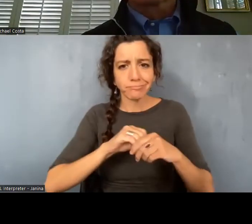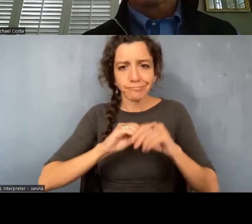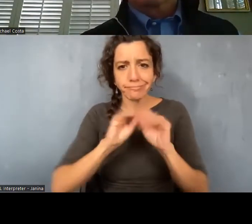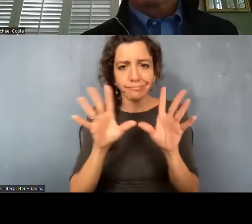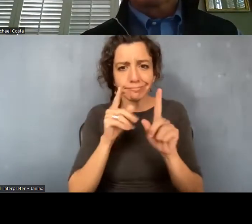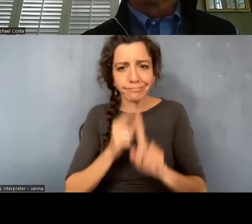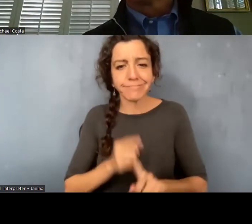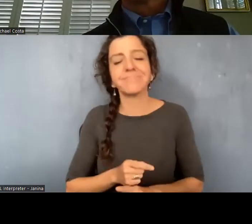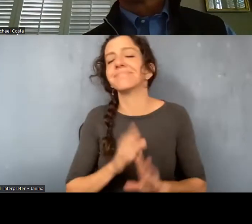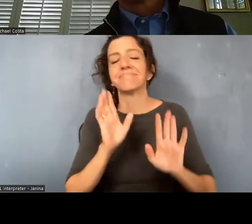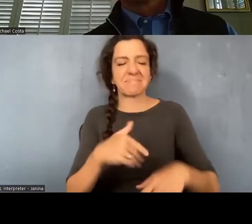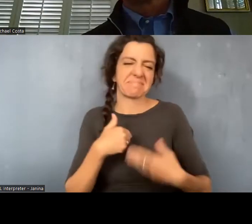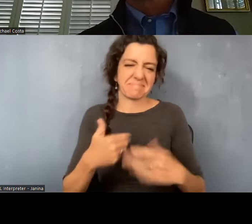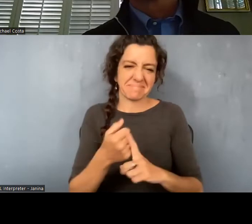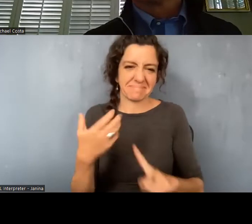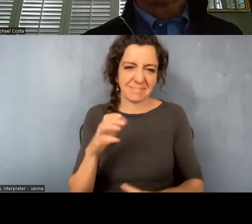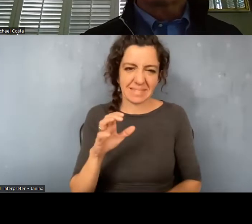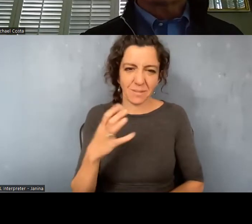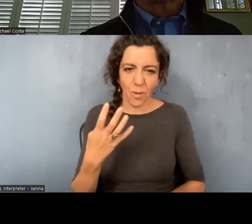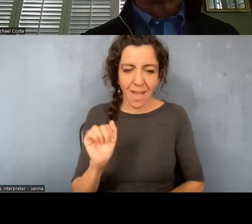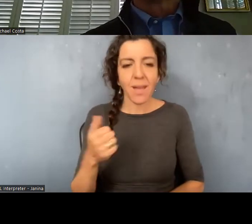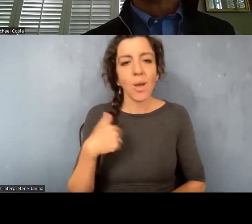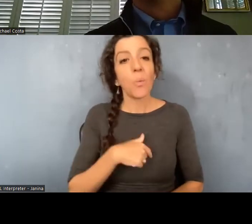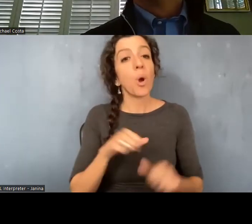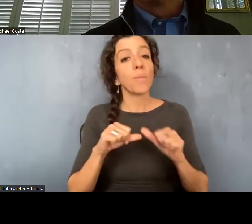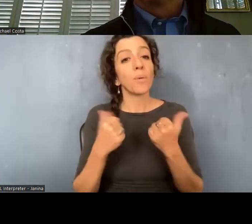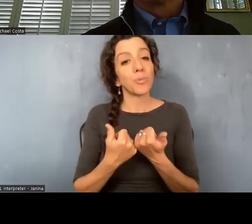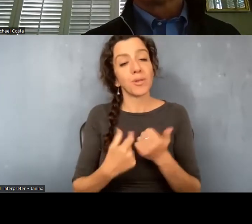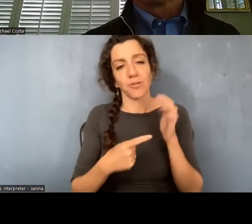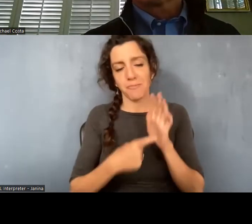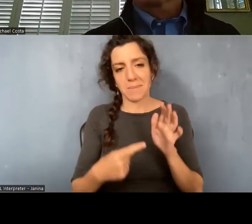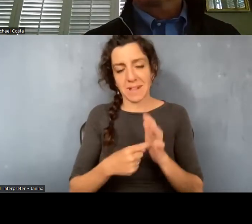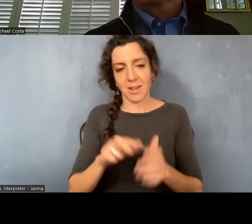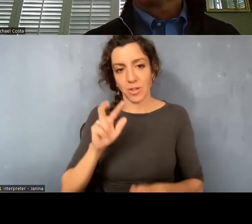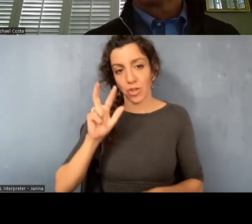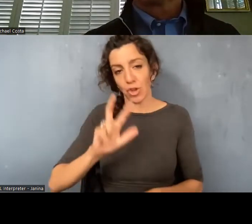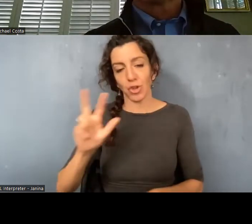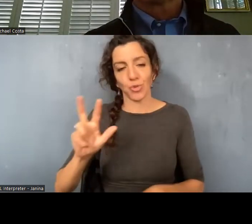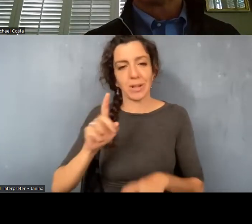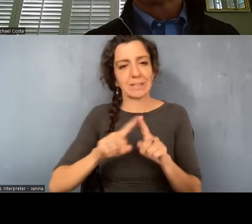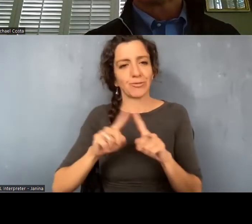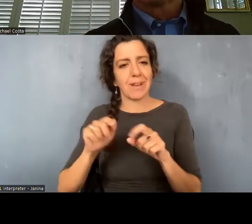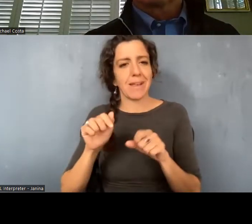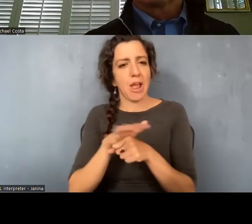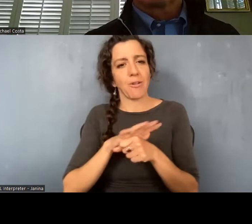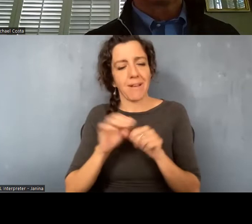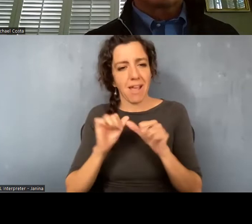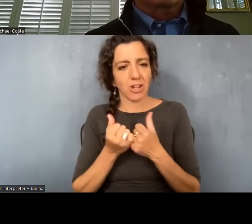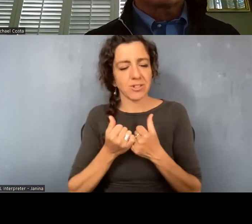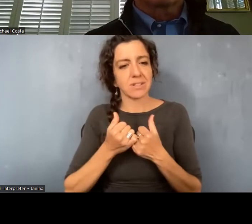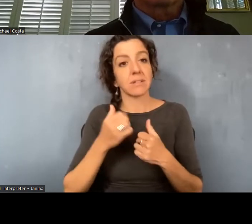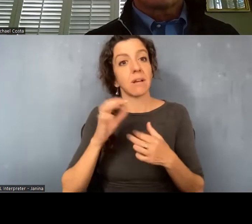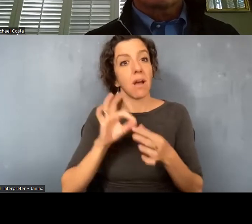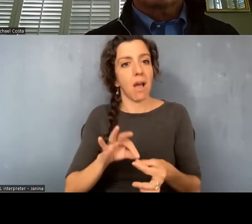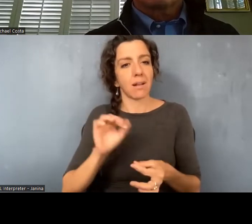about C4A. We're the association that represents the 33 area agencies on aging